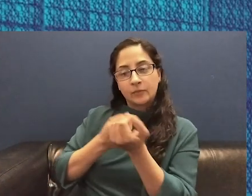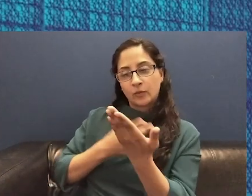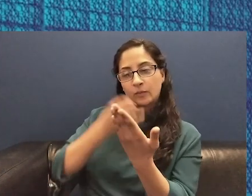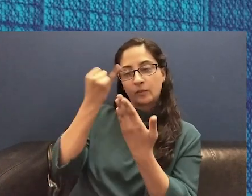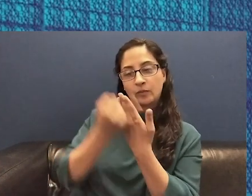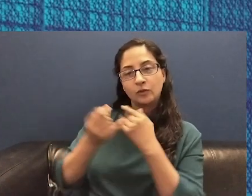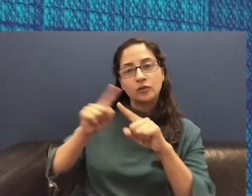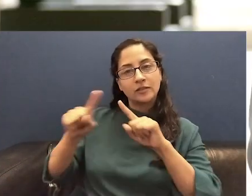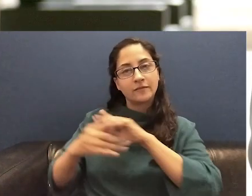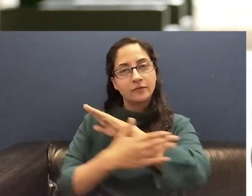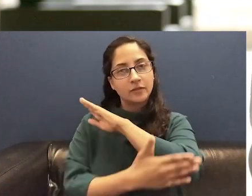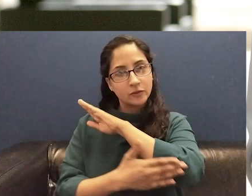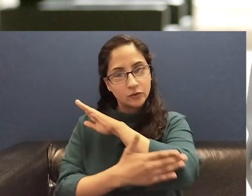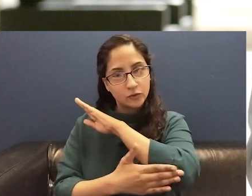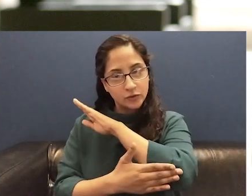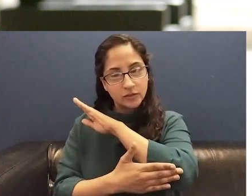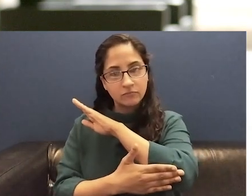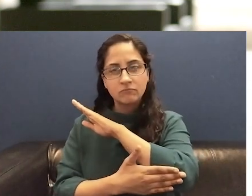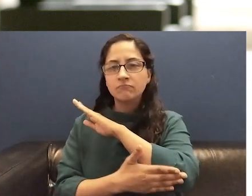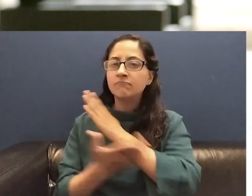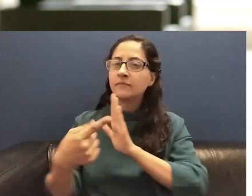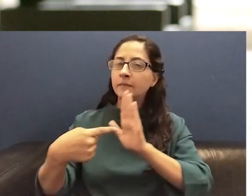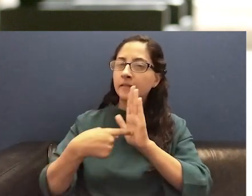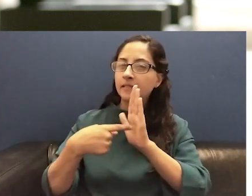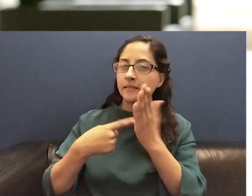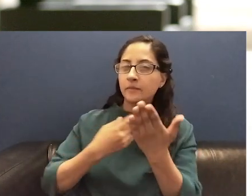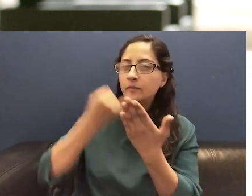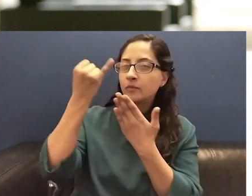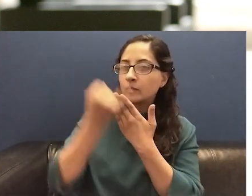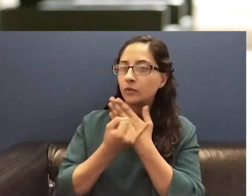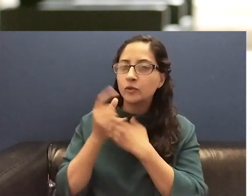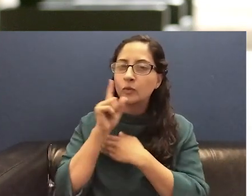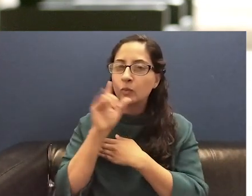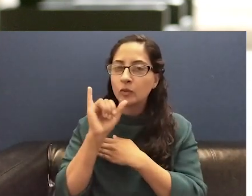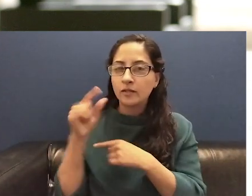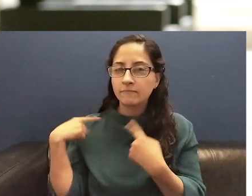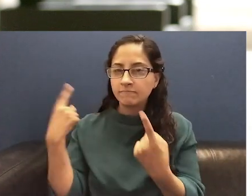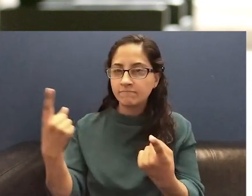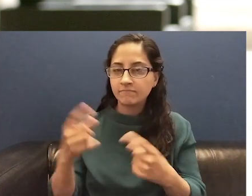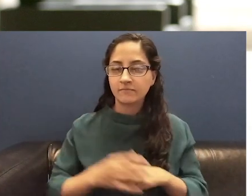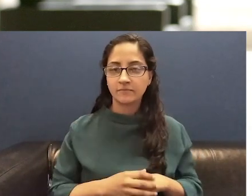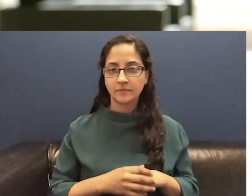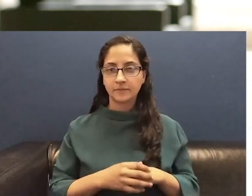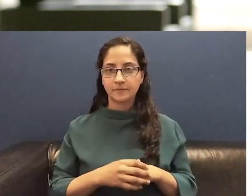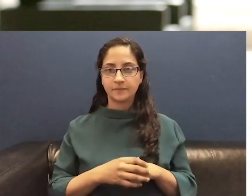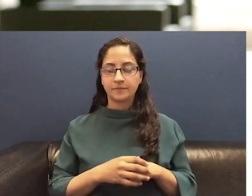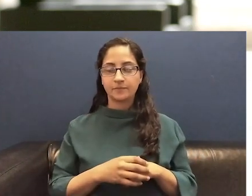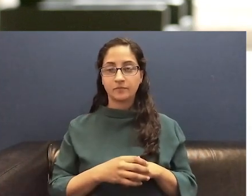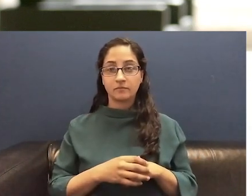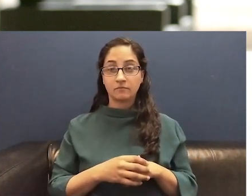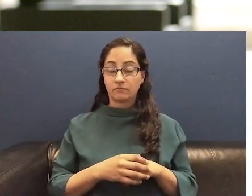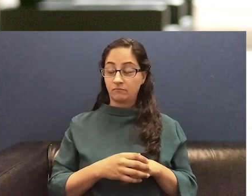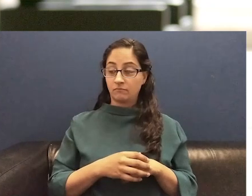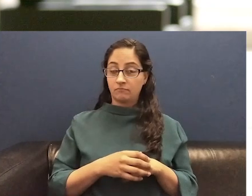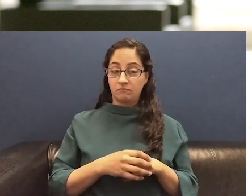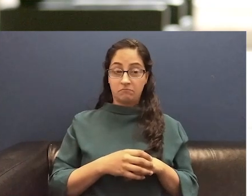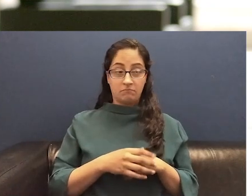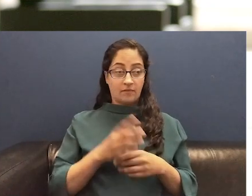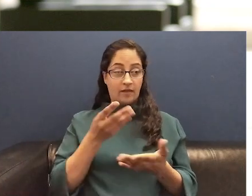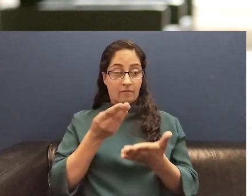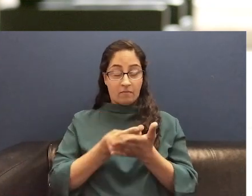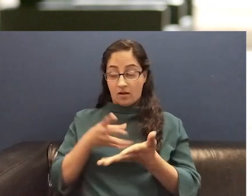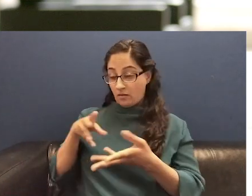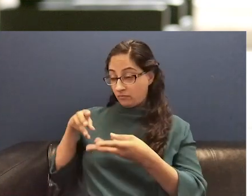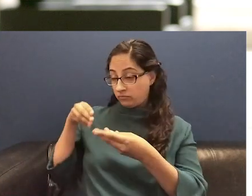those projects? Kiran, there are so many examples. Let me just pick one now, and we'll talk